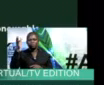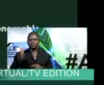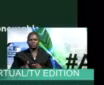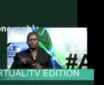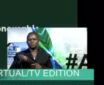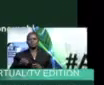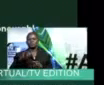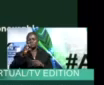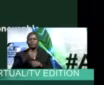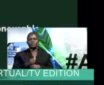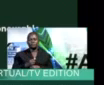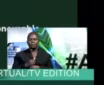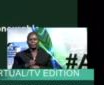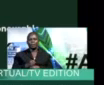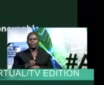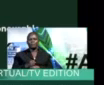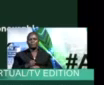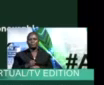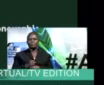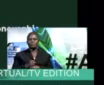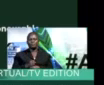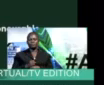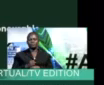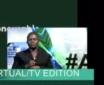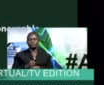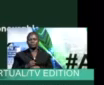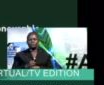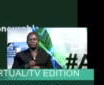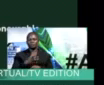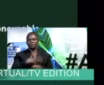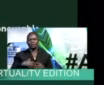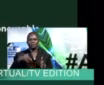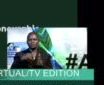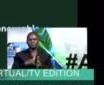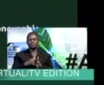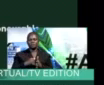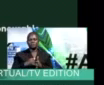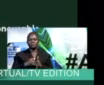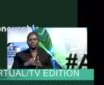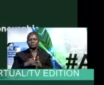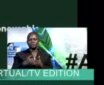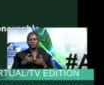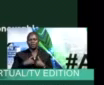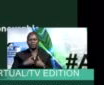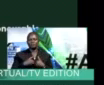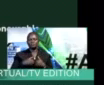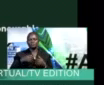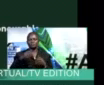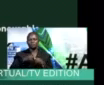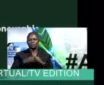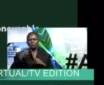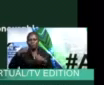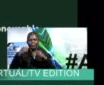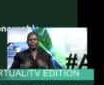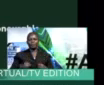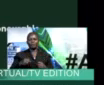47% of emissions is achieved, reduction in emissions is achieved. And this has implications for